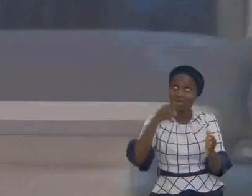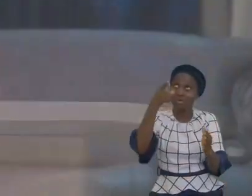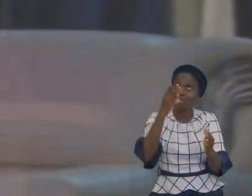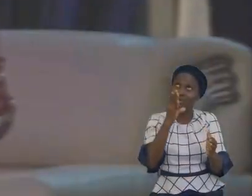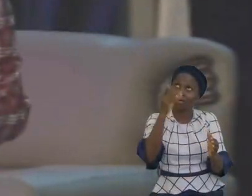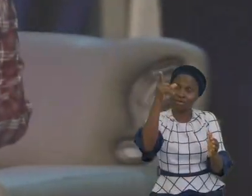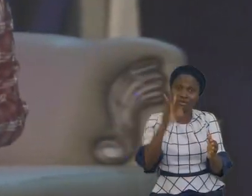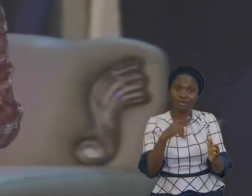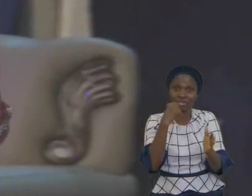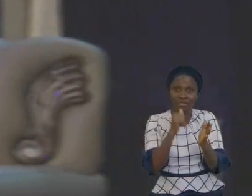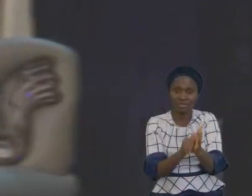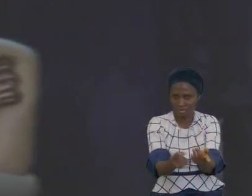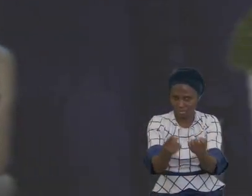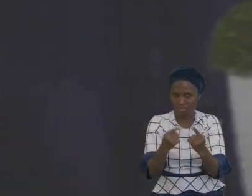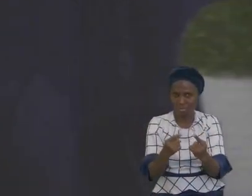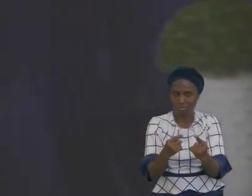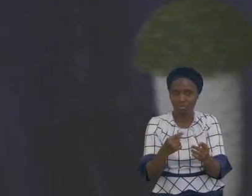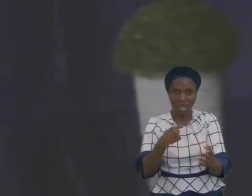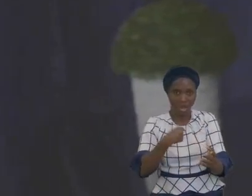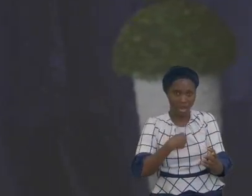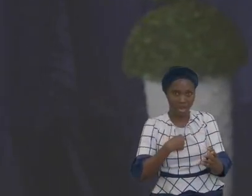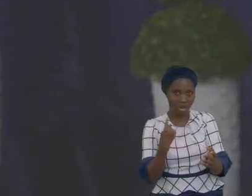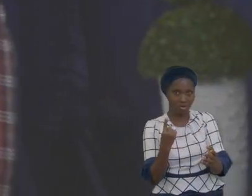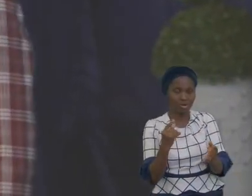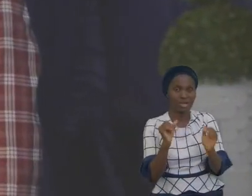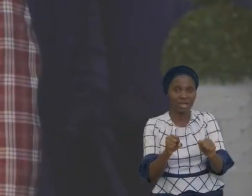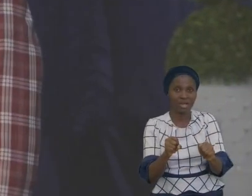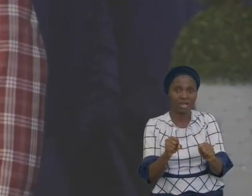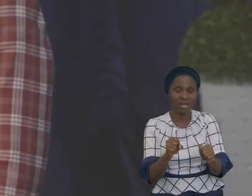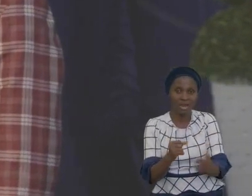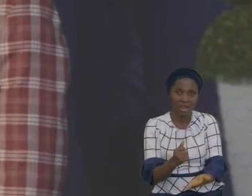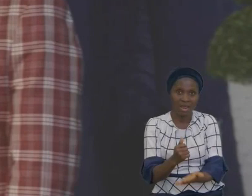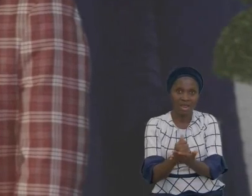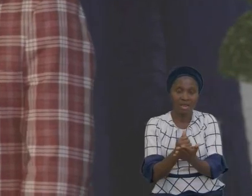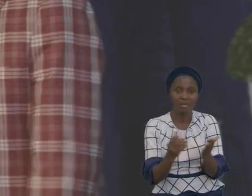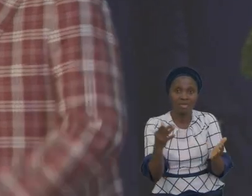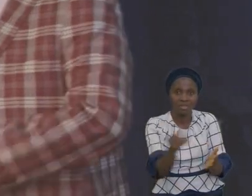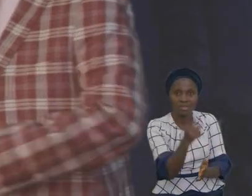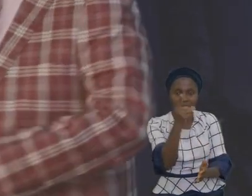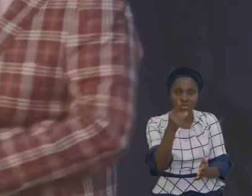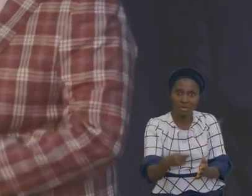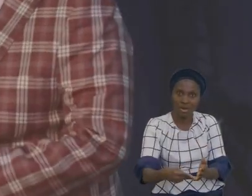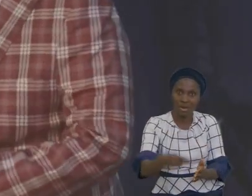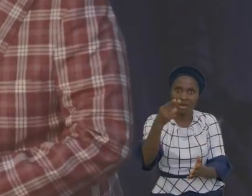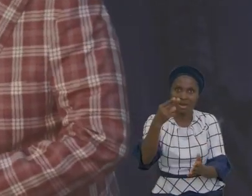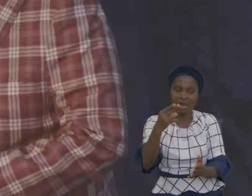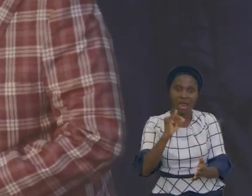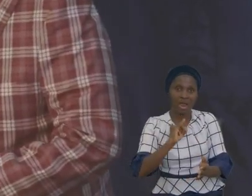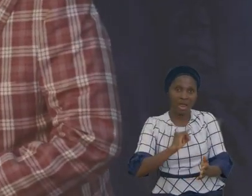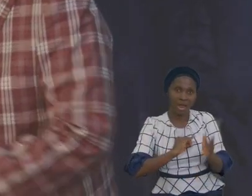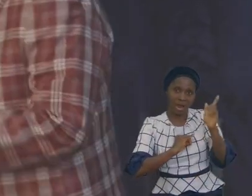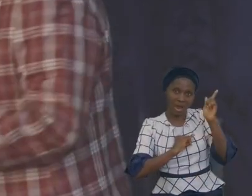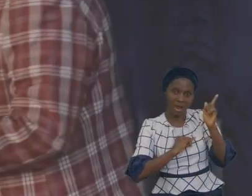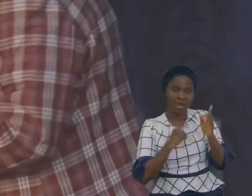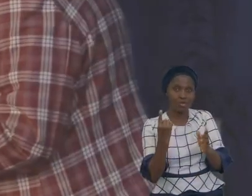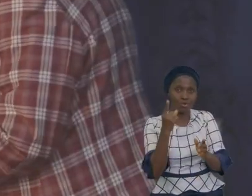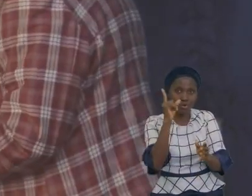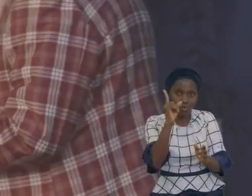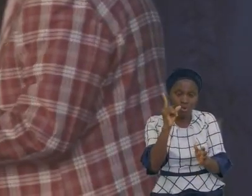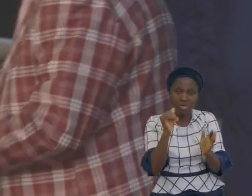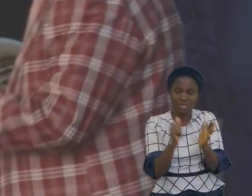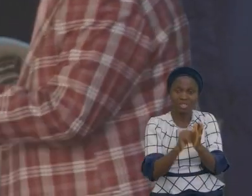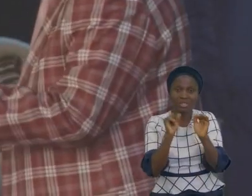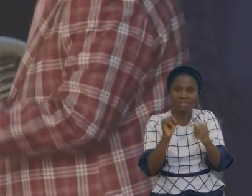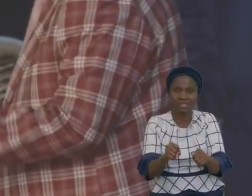that can liberate you. Come. I am the only one that can set you free. And then you